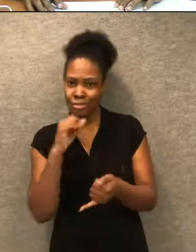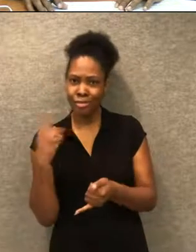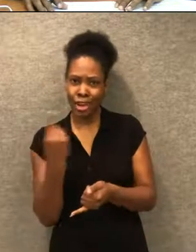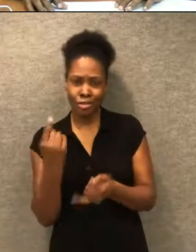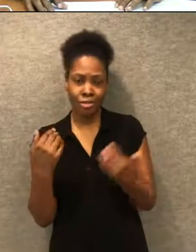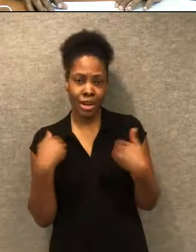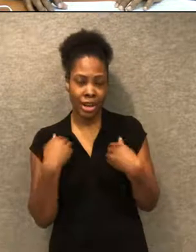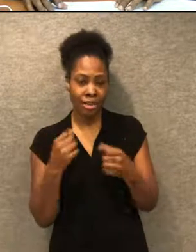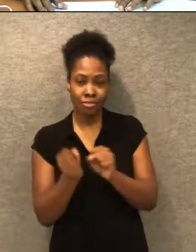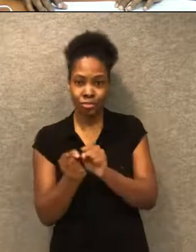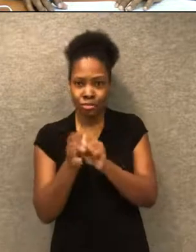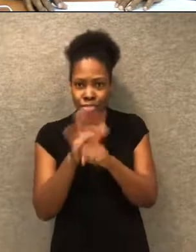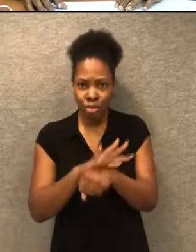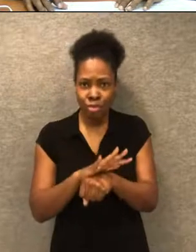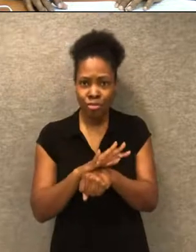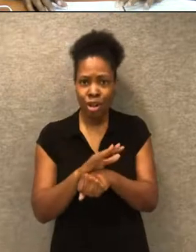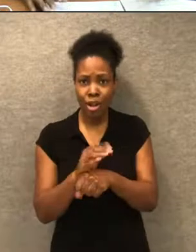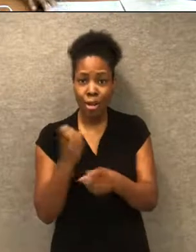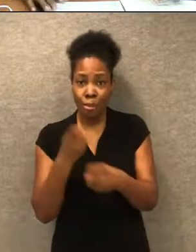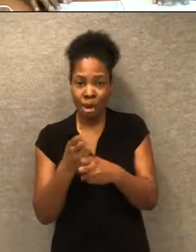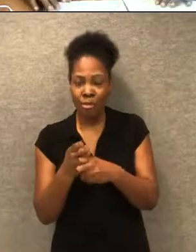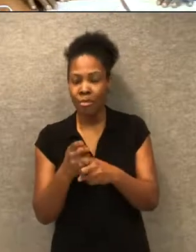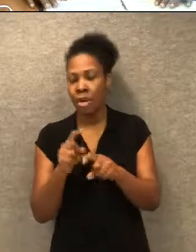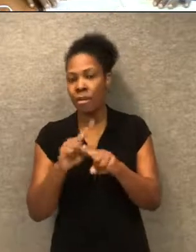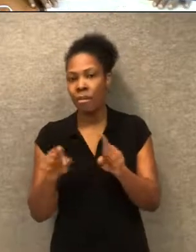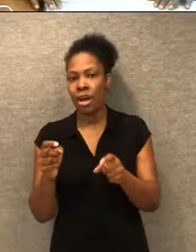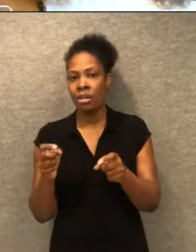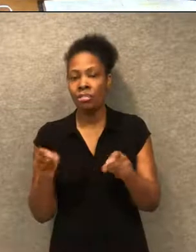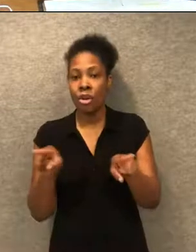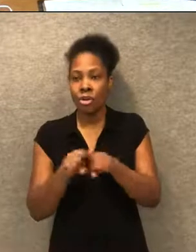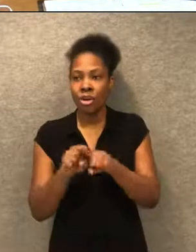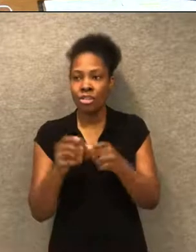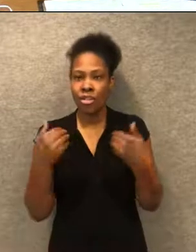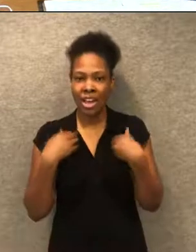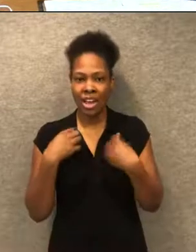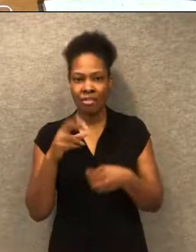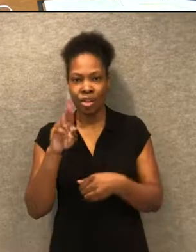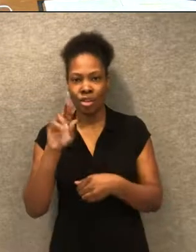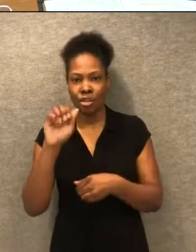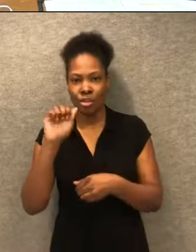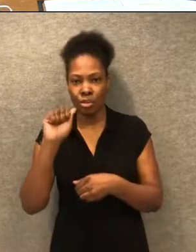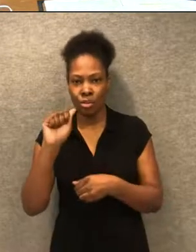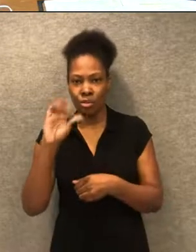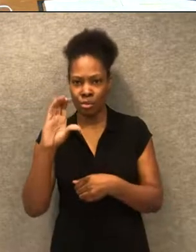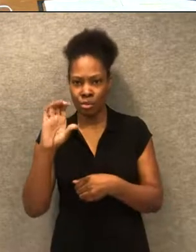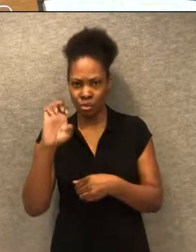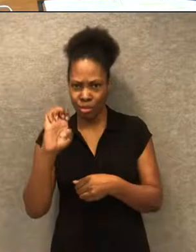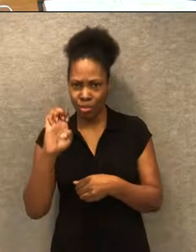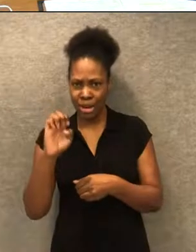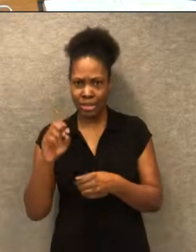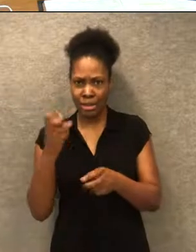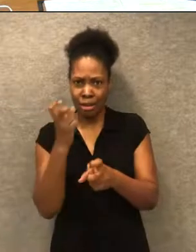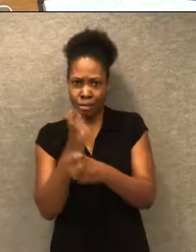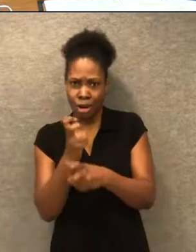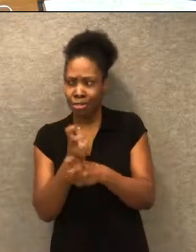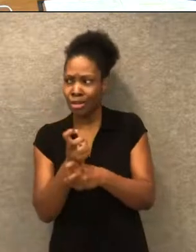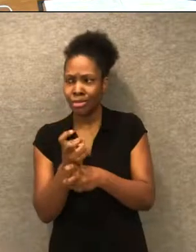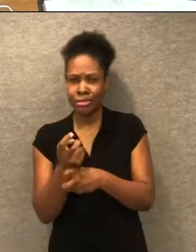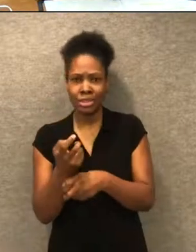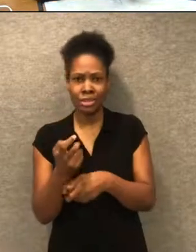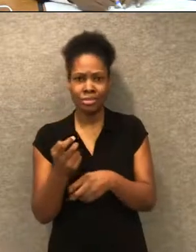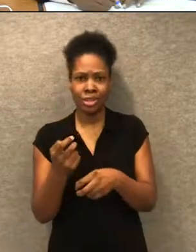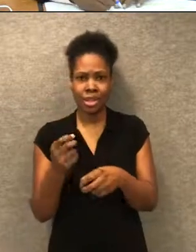this race-related pandemic, right? Yes. Many of us are experiencing racial trauma on top of the